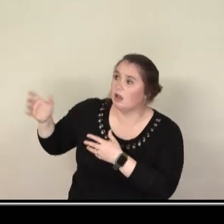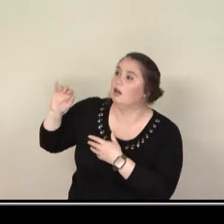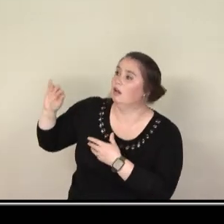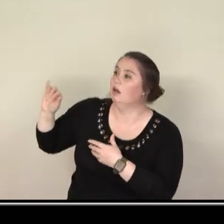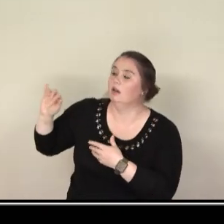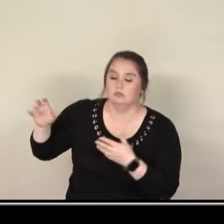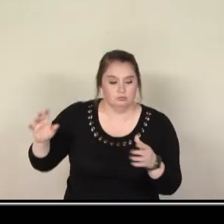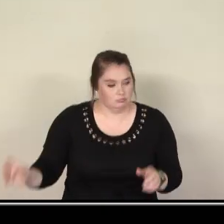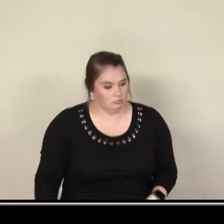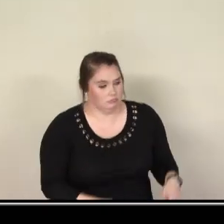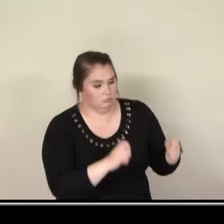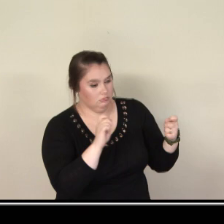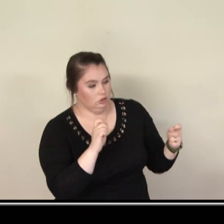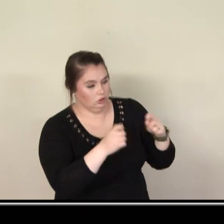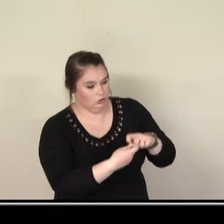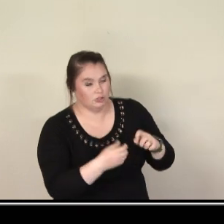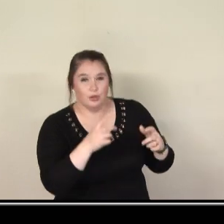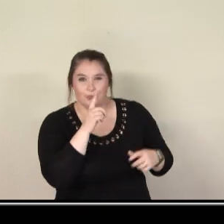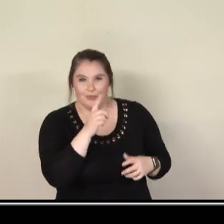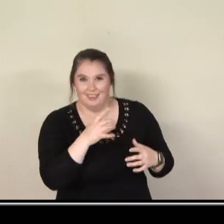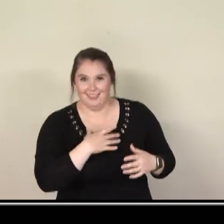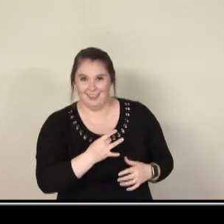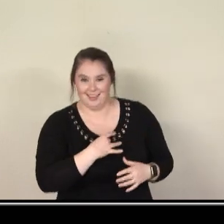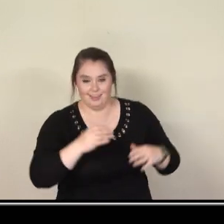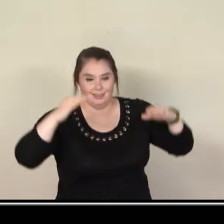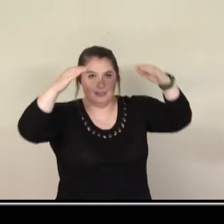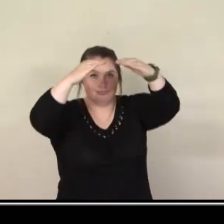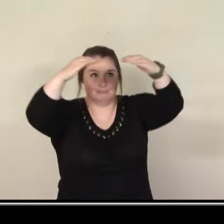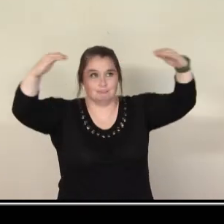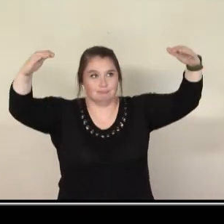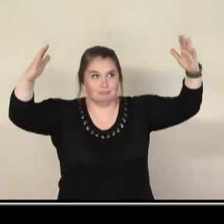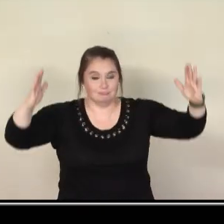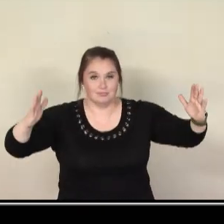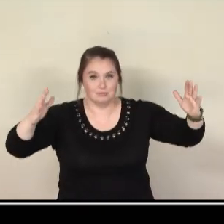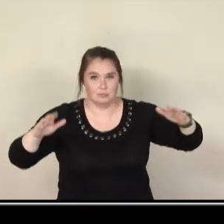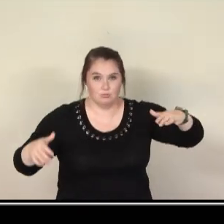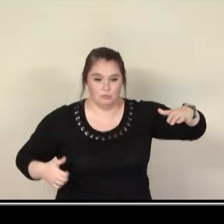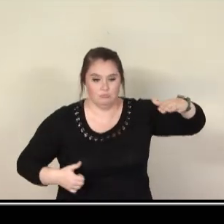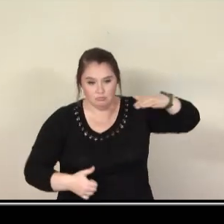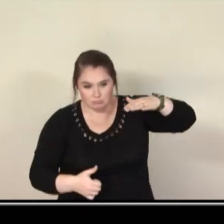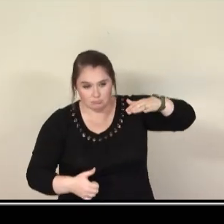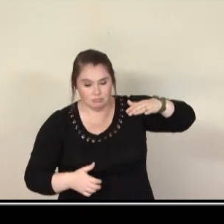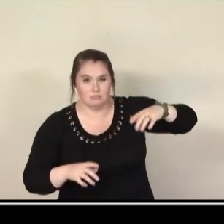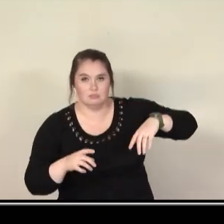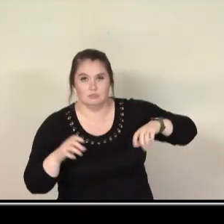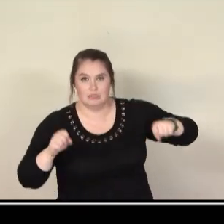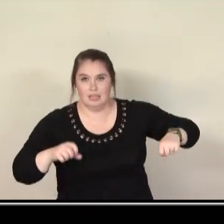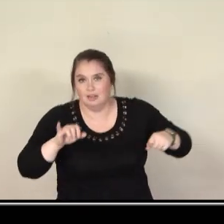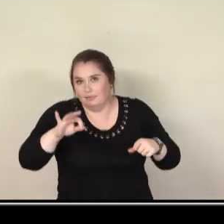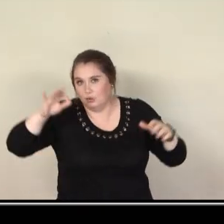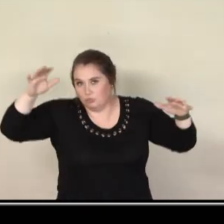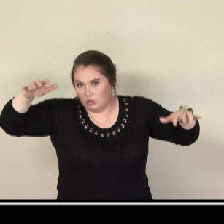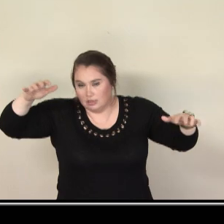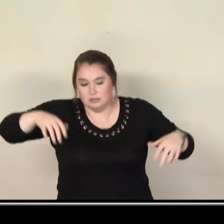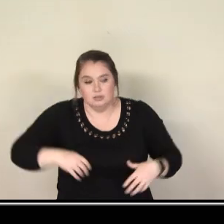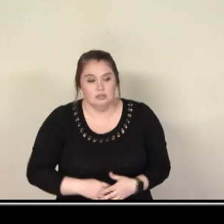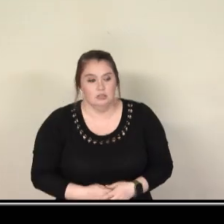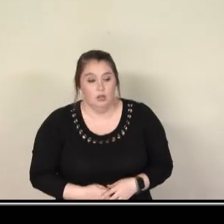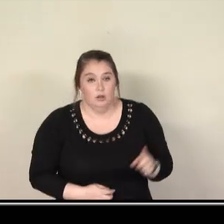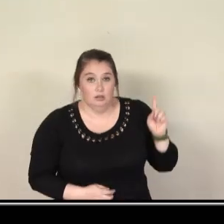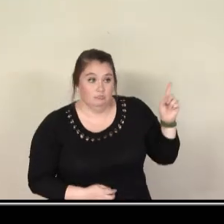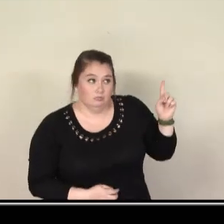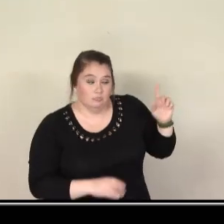just with some of the architecture, they really like that canopy, providing some covered drop-off area and things like that. So this will continue to